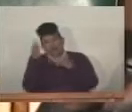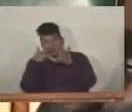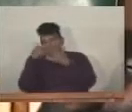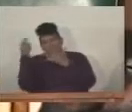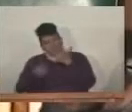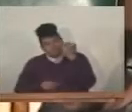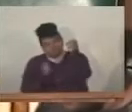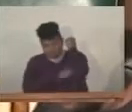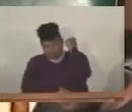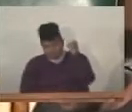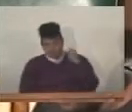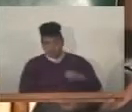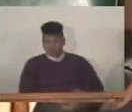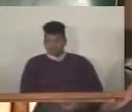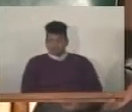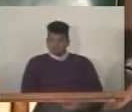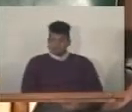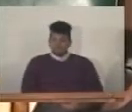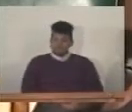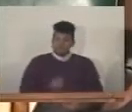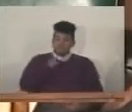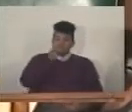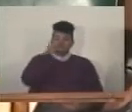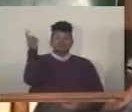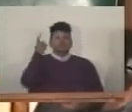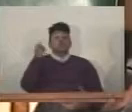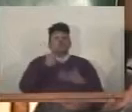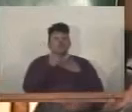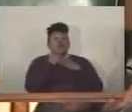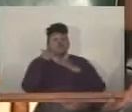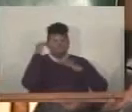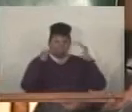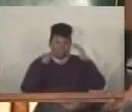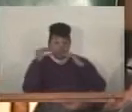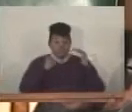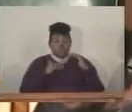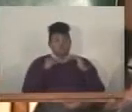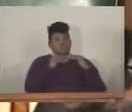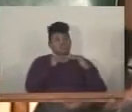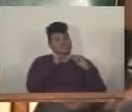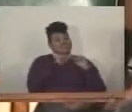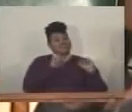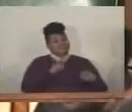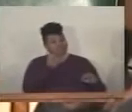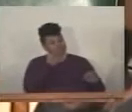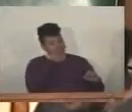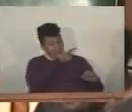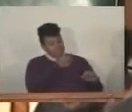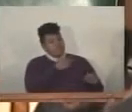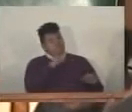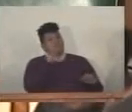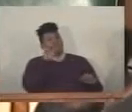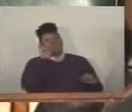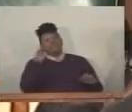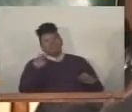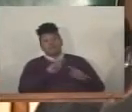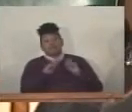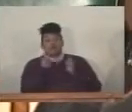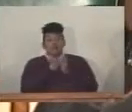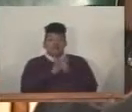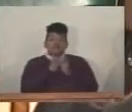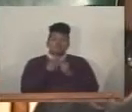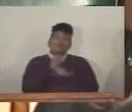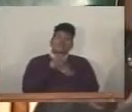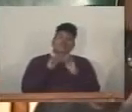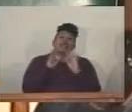or even attorney's fees. And this restitution, Mr. President, may be enforced by the victim or prosecution on behalf